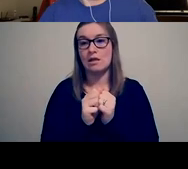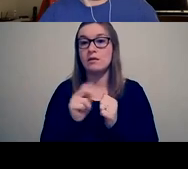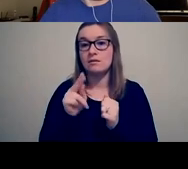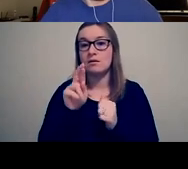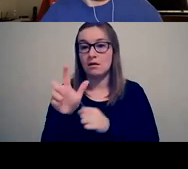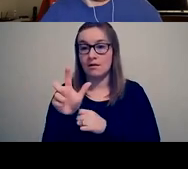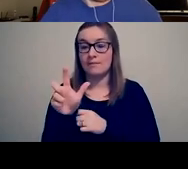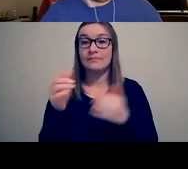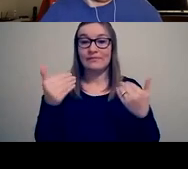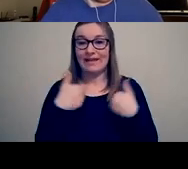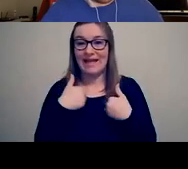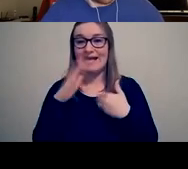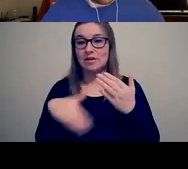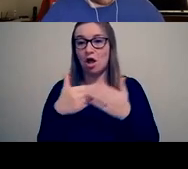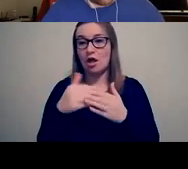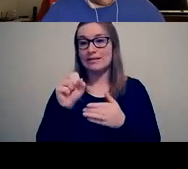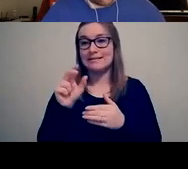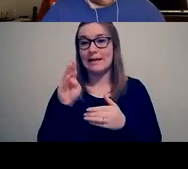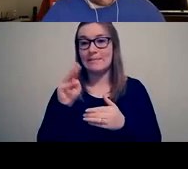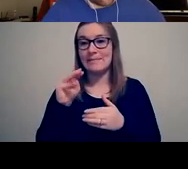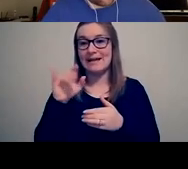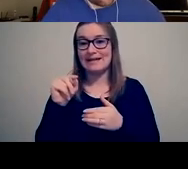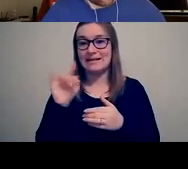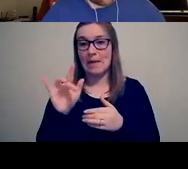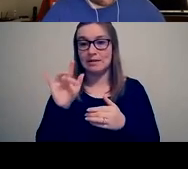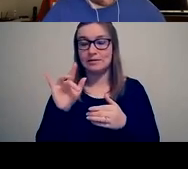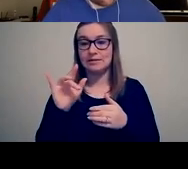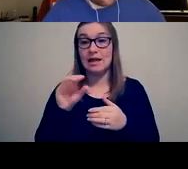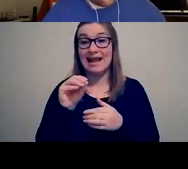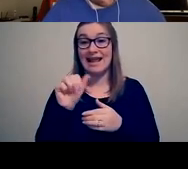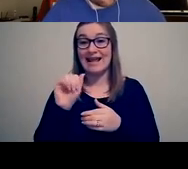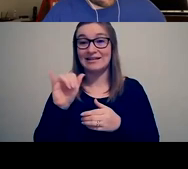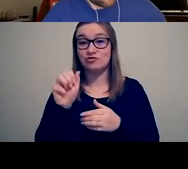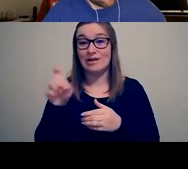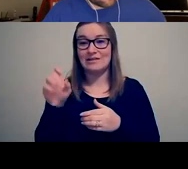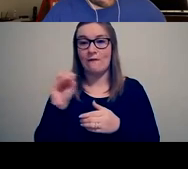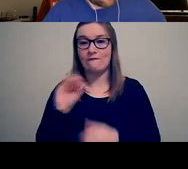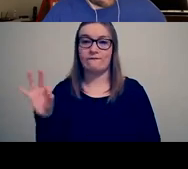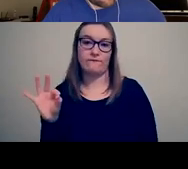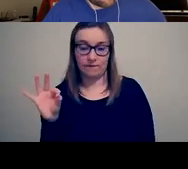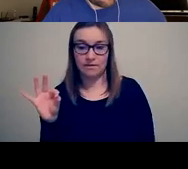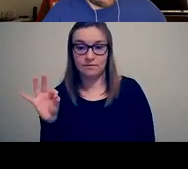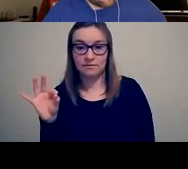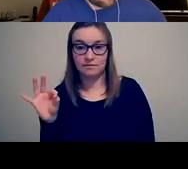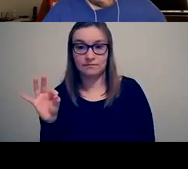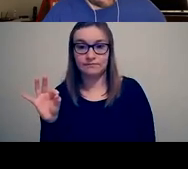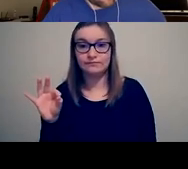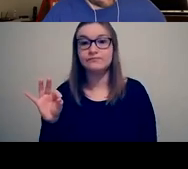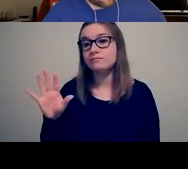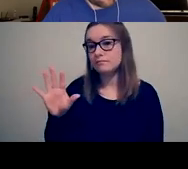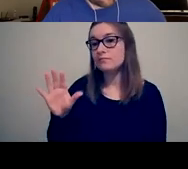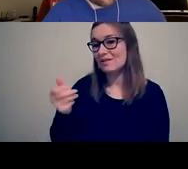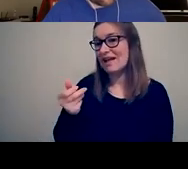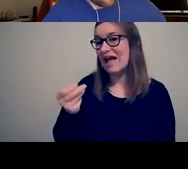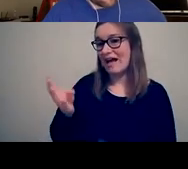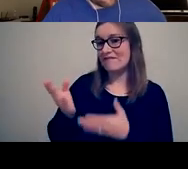then has all those submit buttons and turns off Ajax. So would that well, be I guess a couple of things, like a couple of